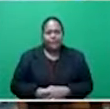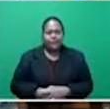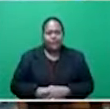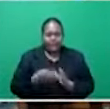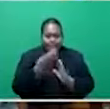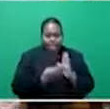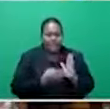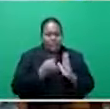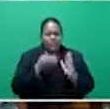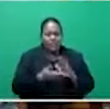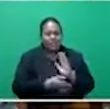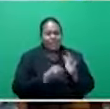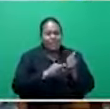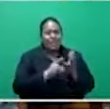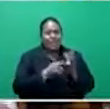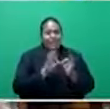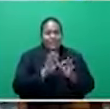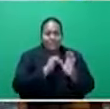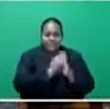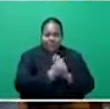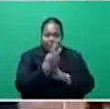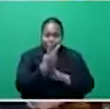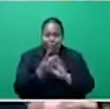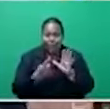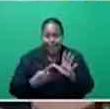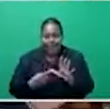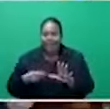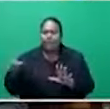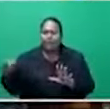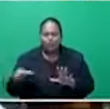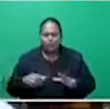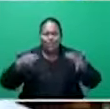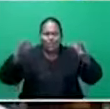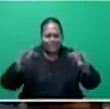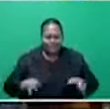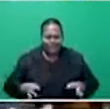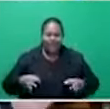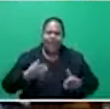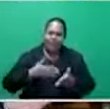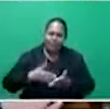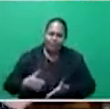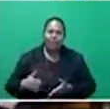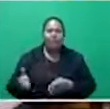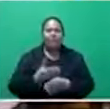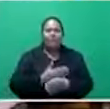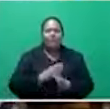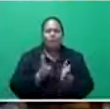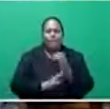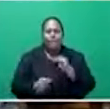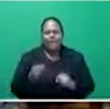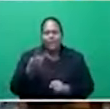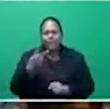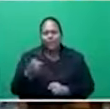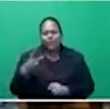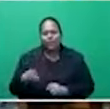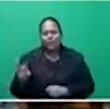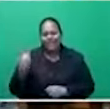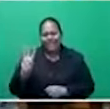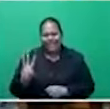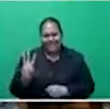must be determined on or before 31 March 2023. I hope, Mr. Speaker, sir,